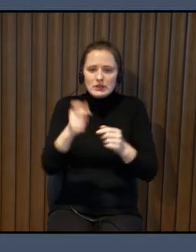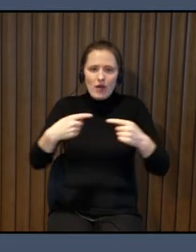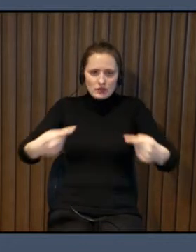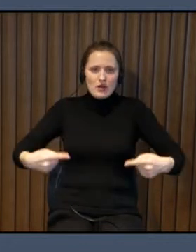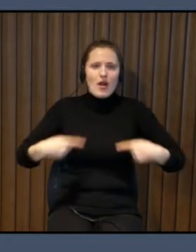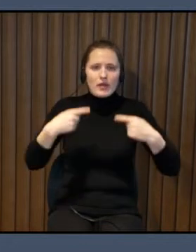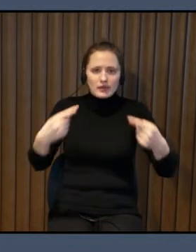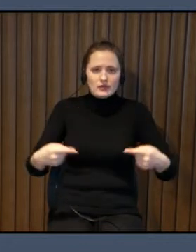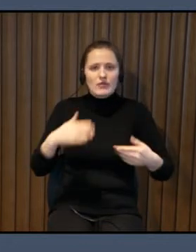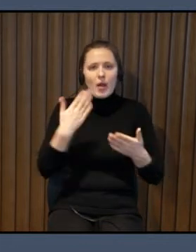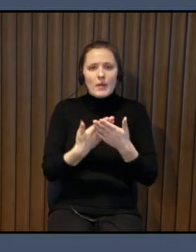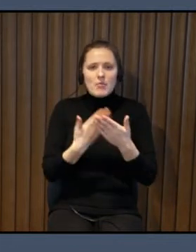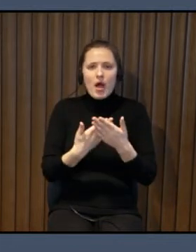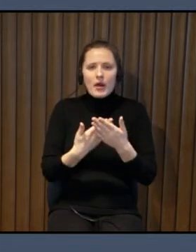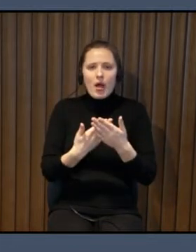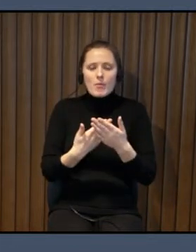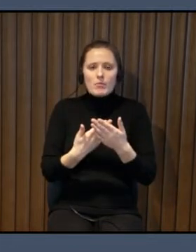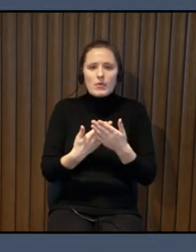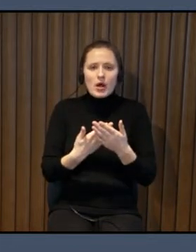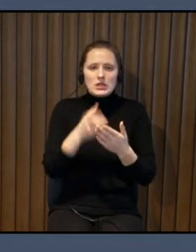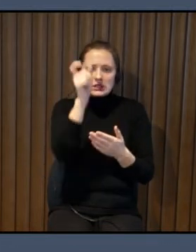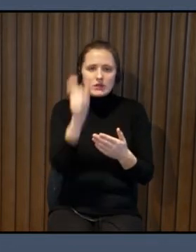person in a wheelchair